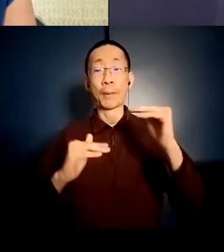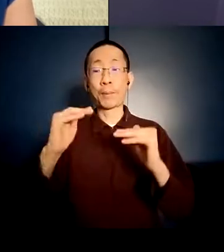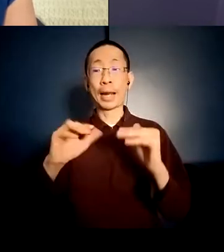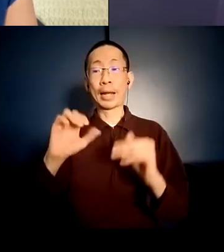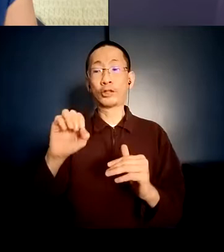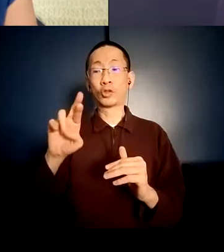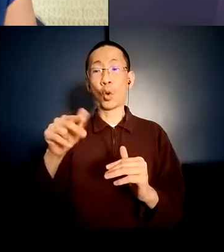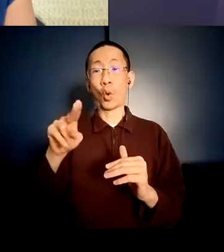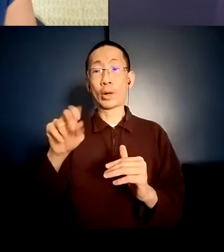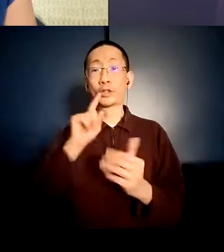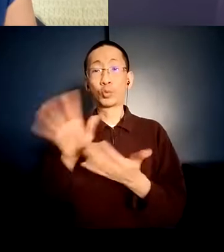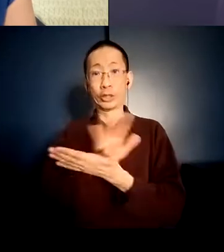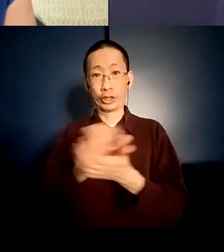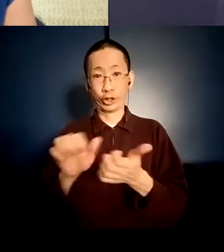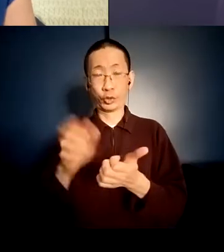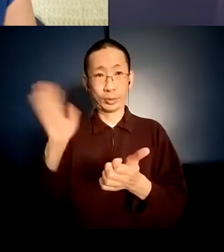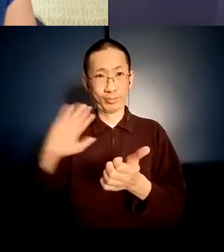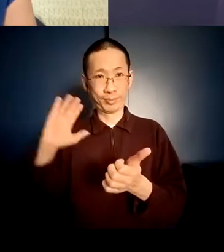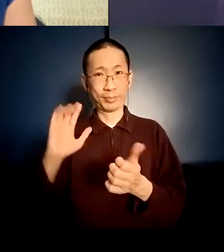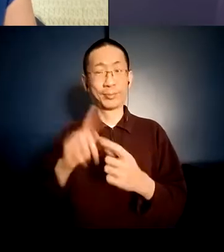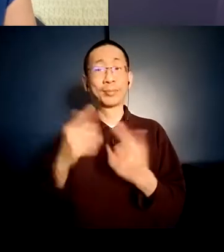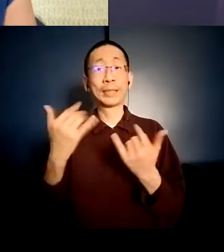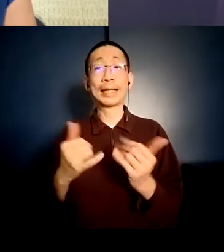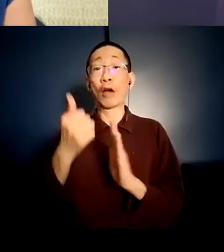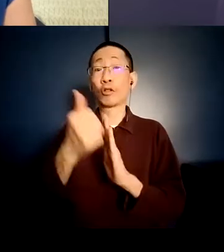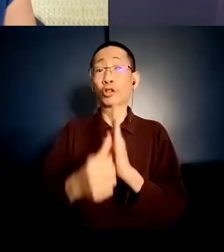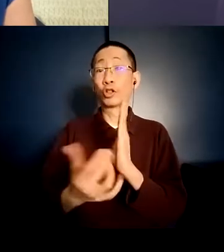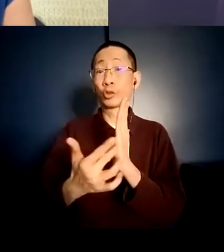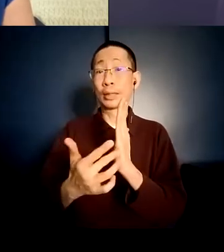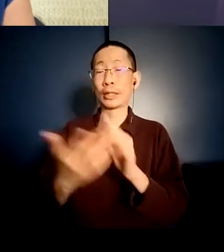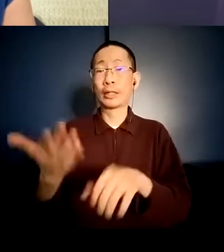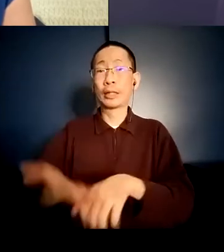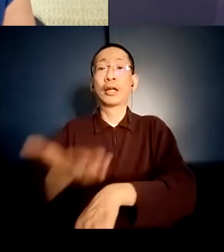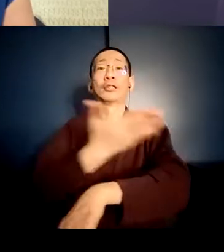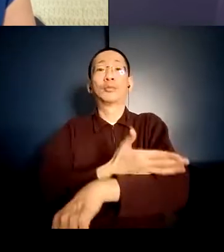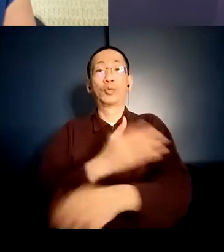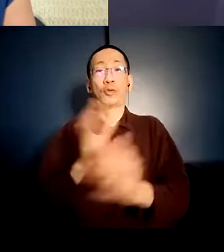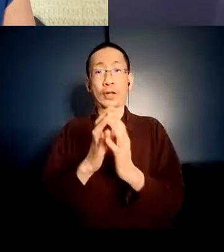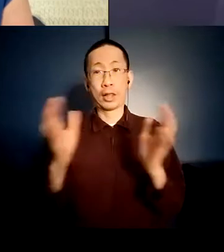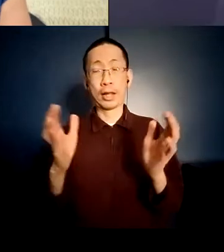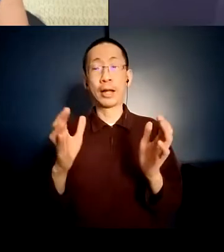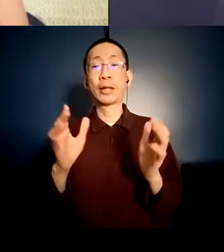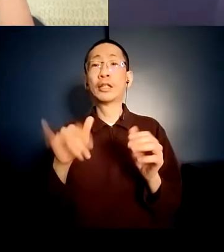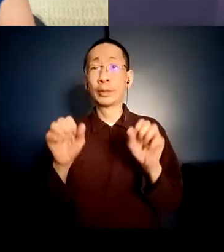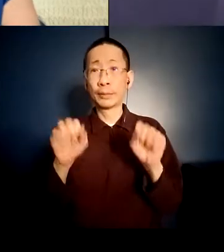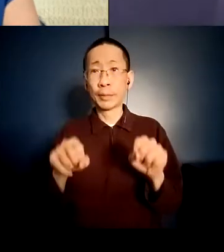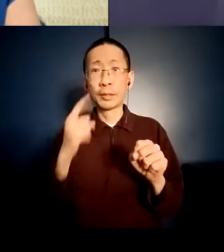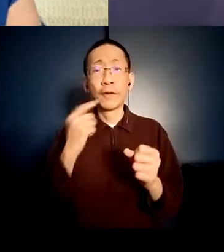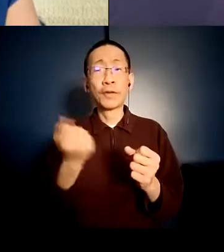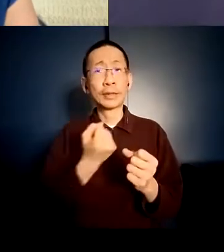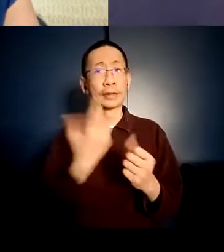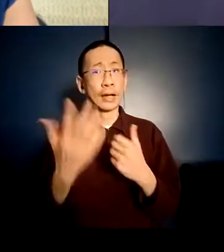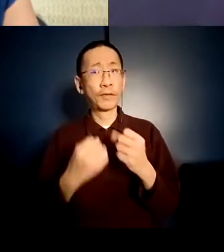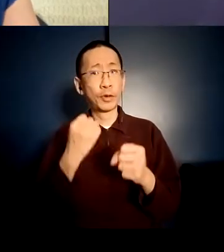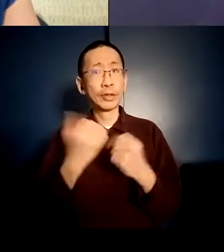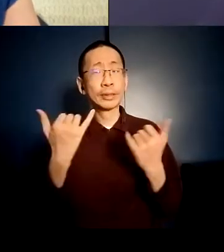destroyed. But cochlear implant surgical technique has improved a lot. And it has been possible for several years